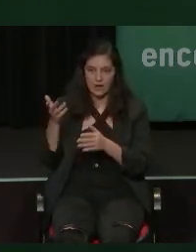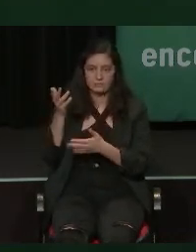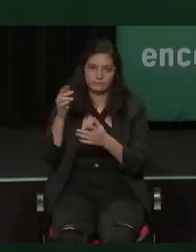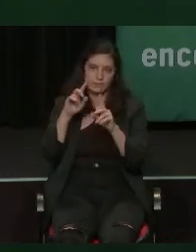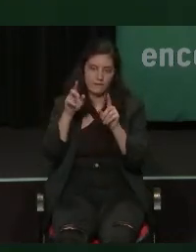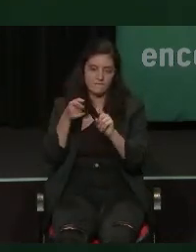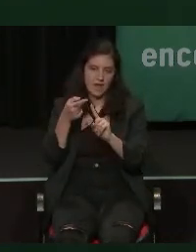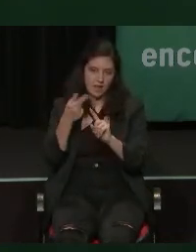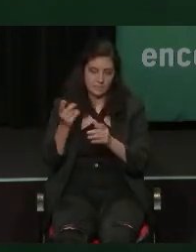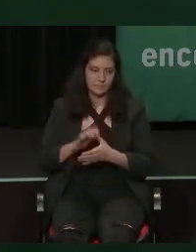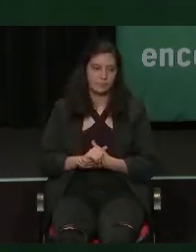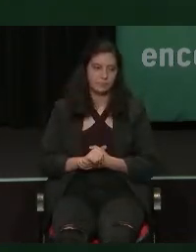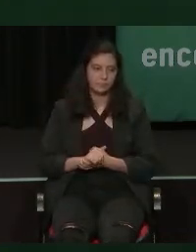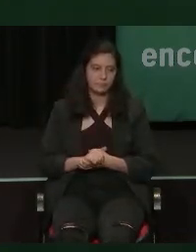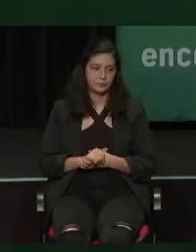fair.